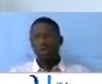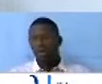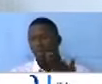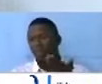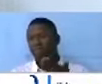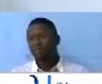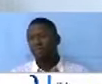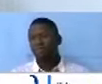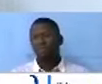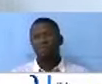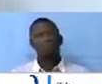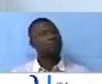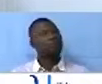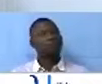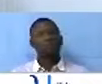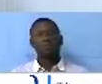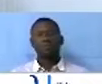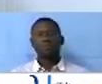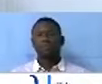much?